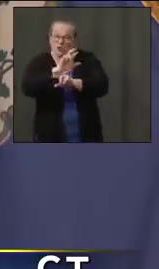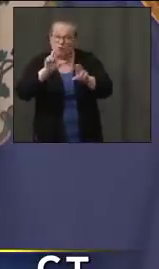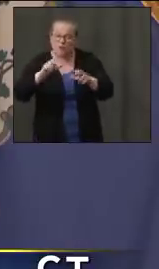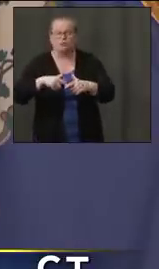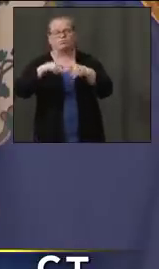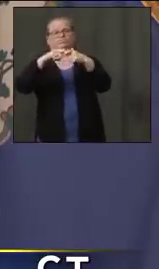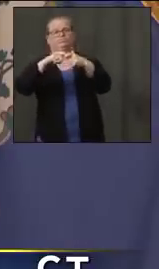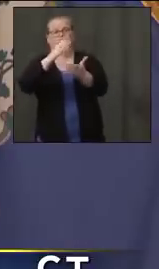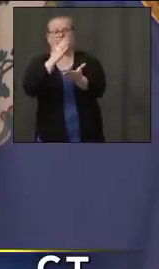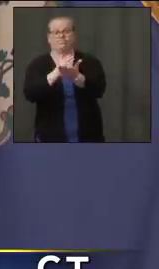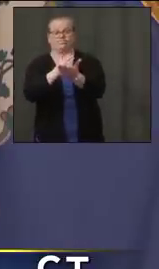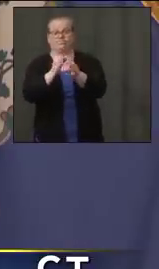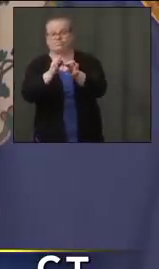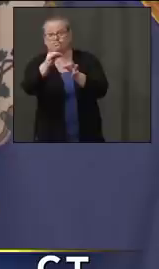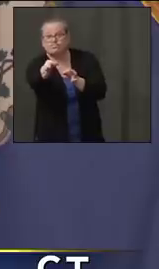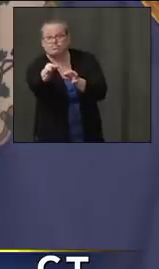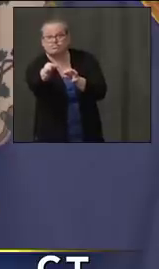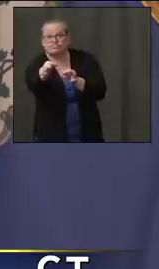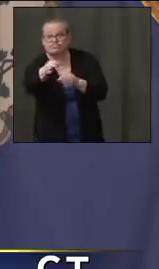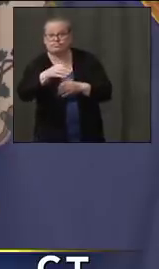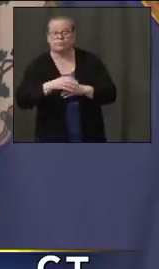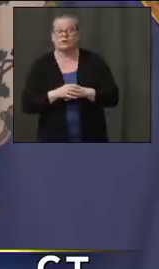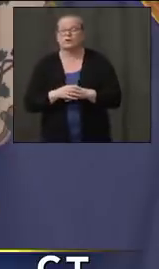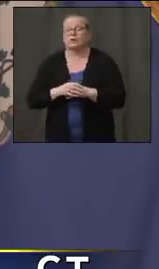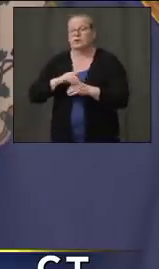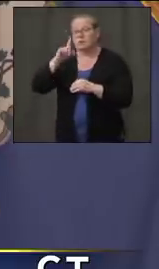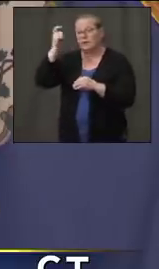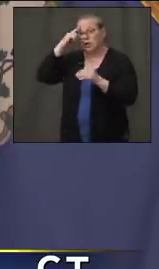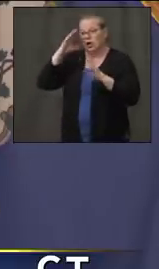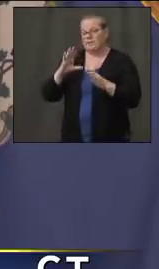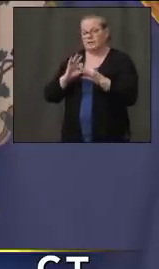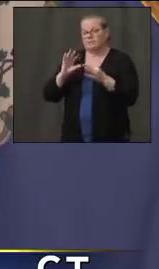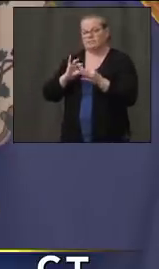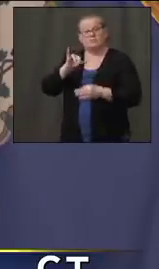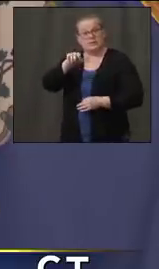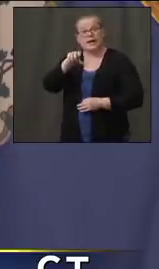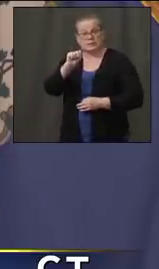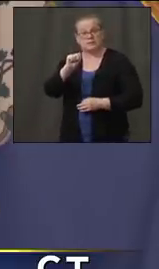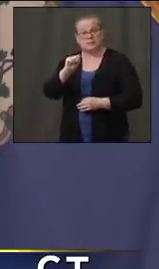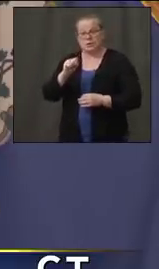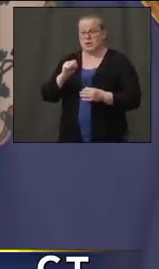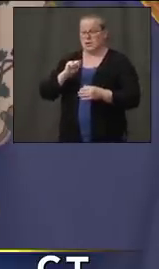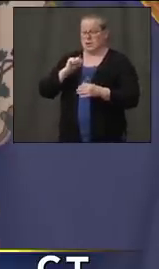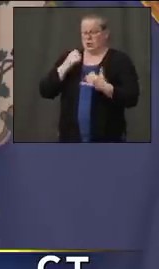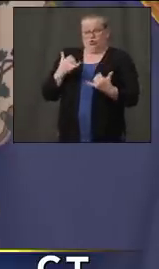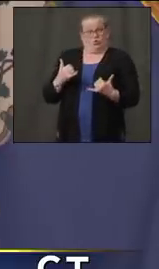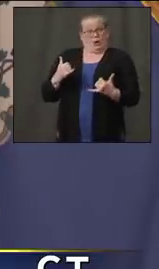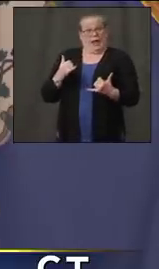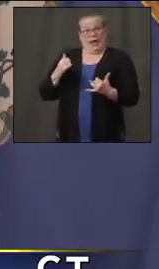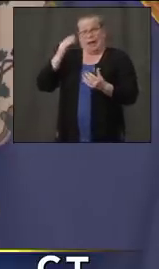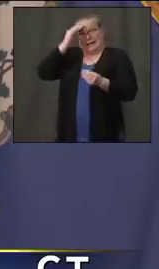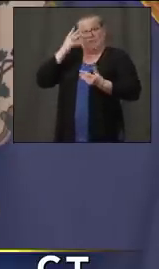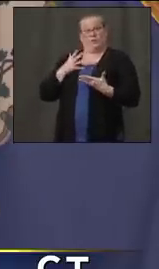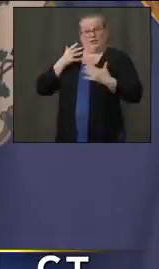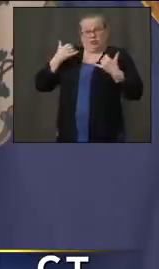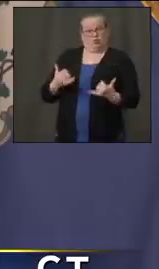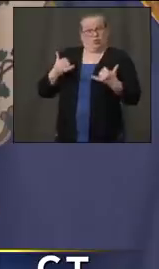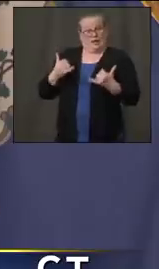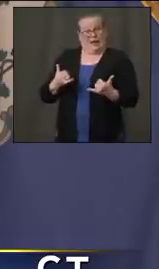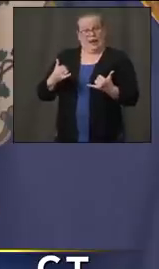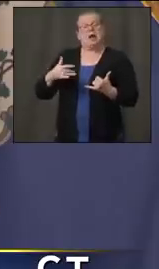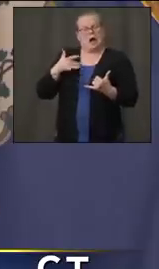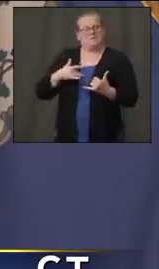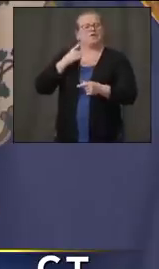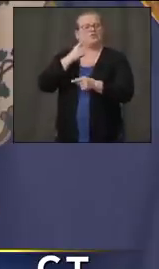question. I'm confident that given the facts we have today, we are making the right decisions and the right balance in terms of